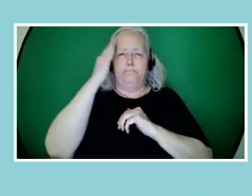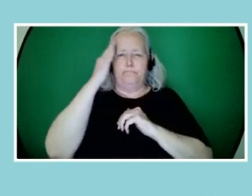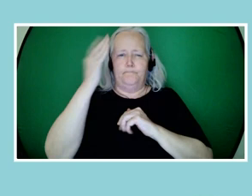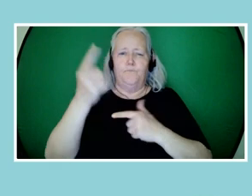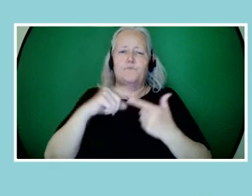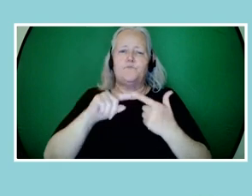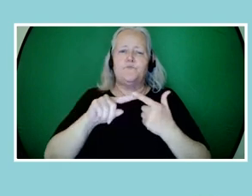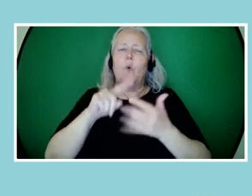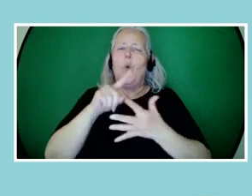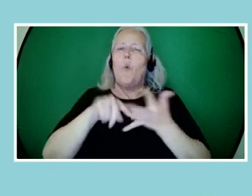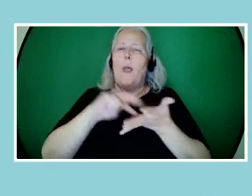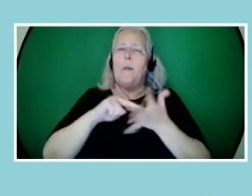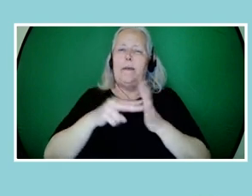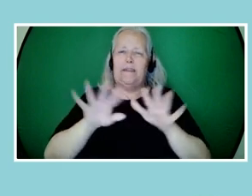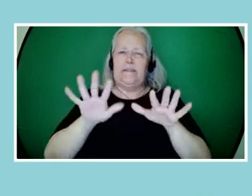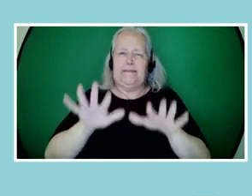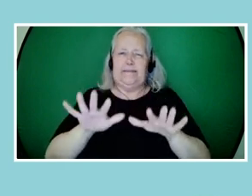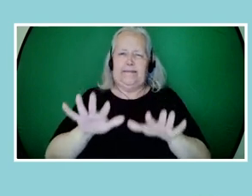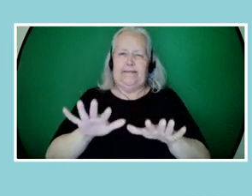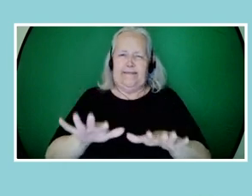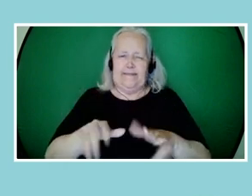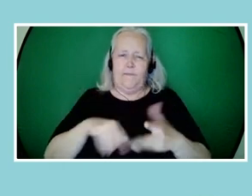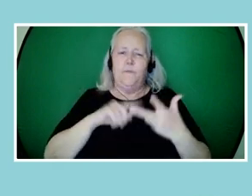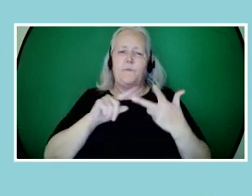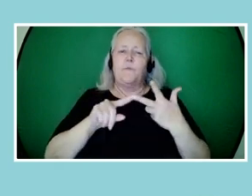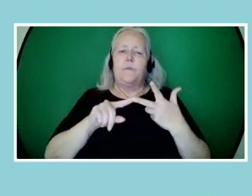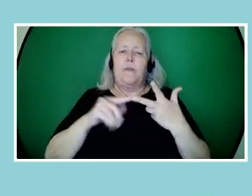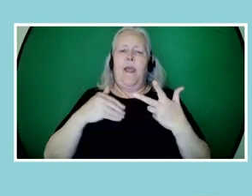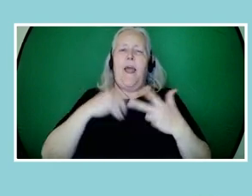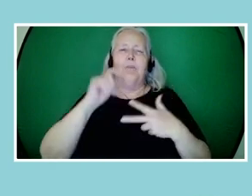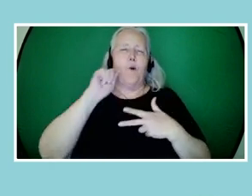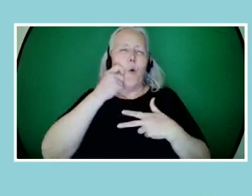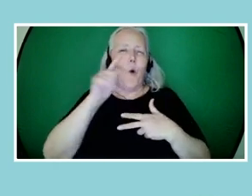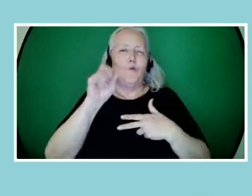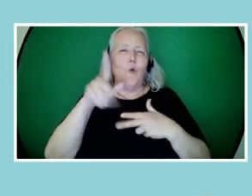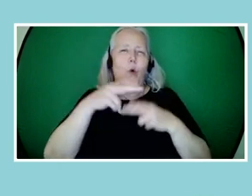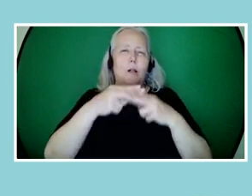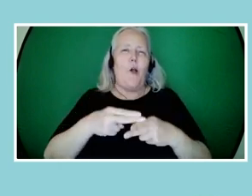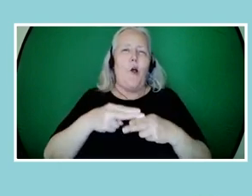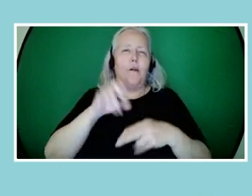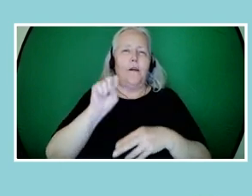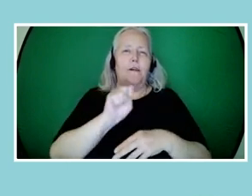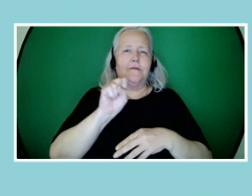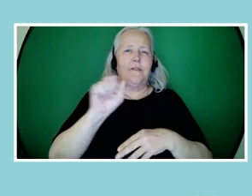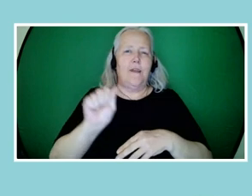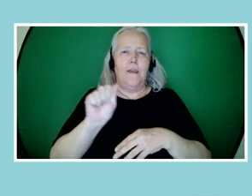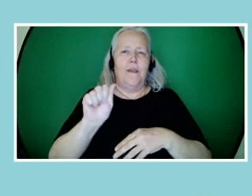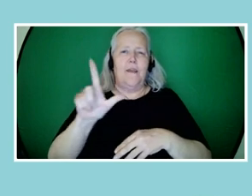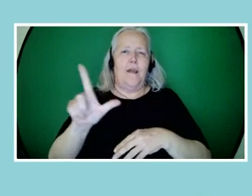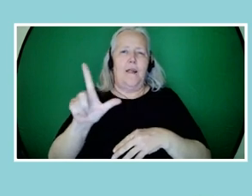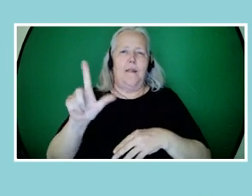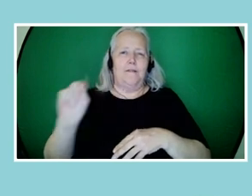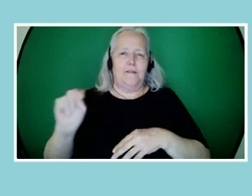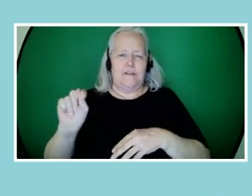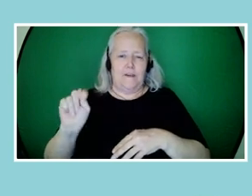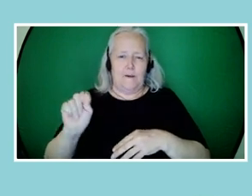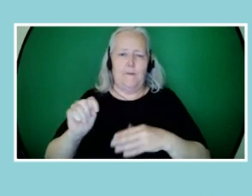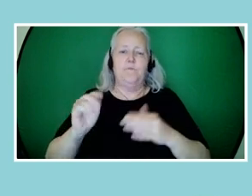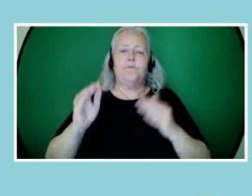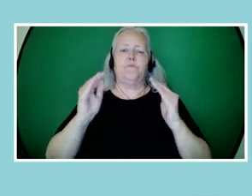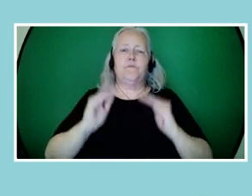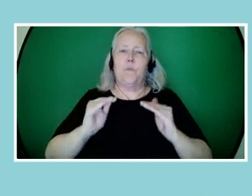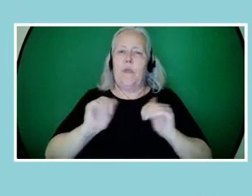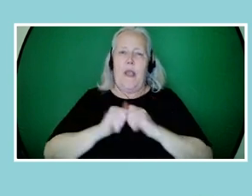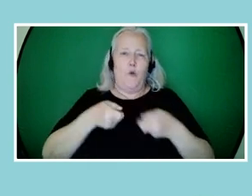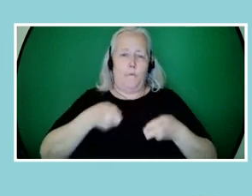de-escalation is. I'm going to show you this cool tool called SALT. We're going to talk about managing yourself and then